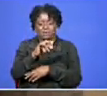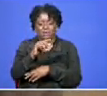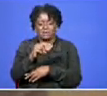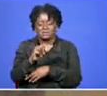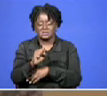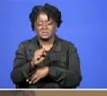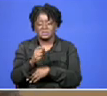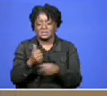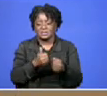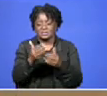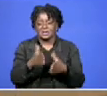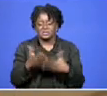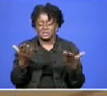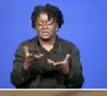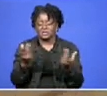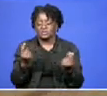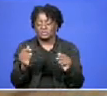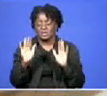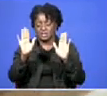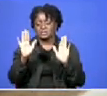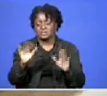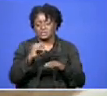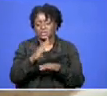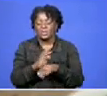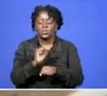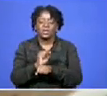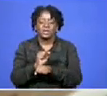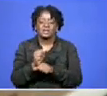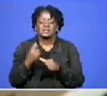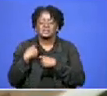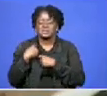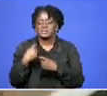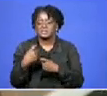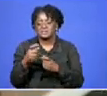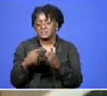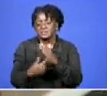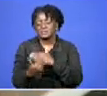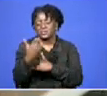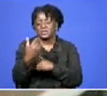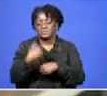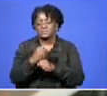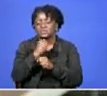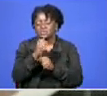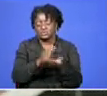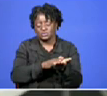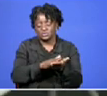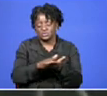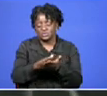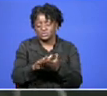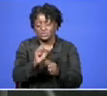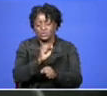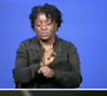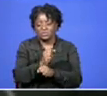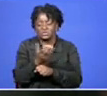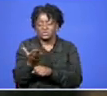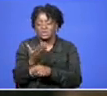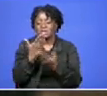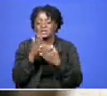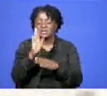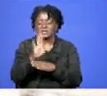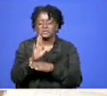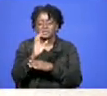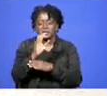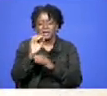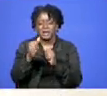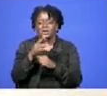job, and he's been working since this morning to ensure that there's a smooth flow and a smooth operation here. Good evening, sir. How are you